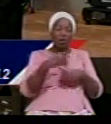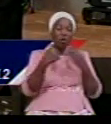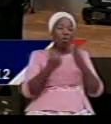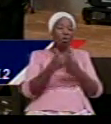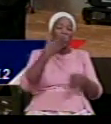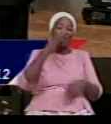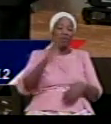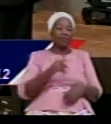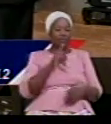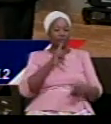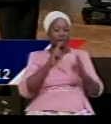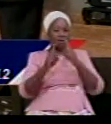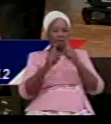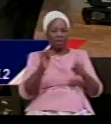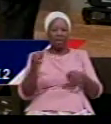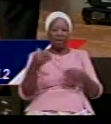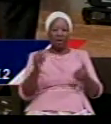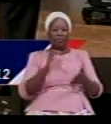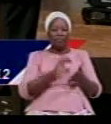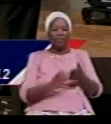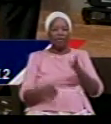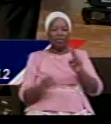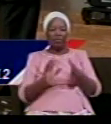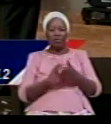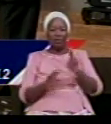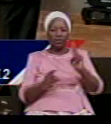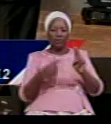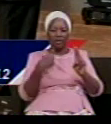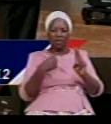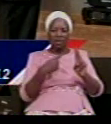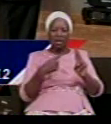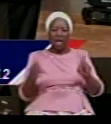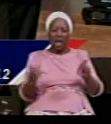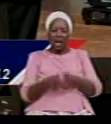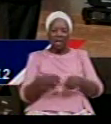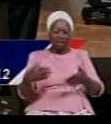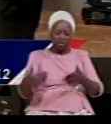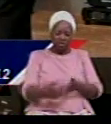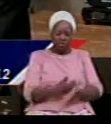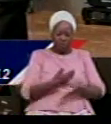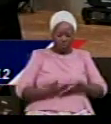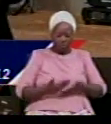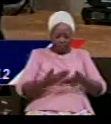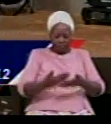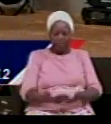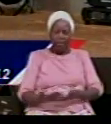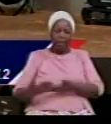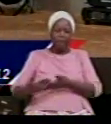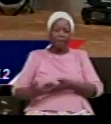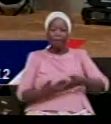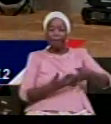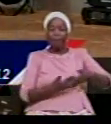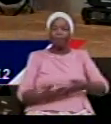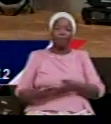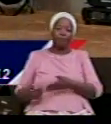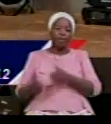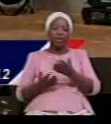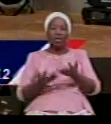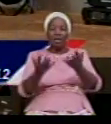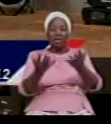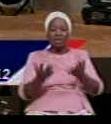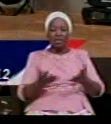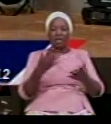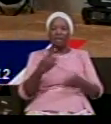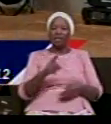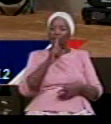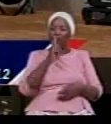Look at verse 2. In verse 2, as newborn babes, desire the sincere milk of